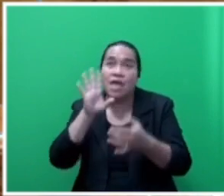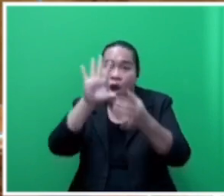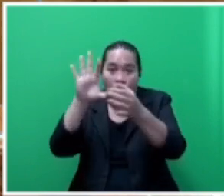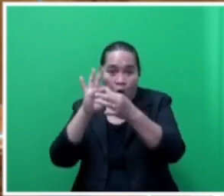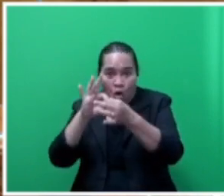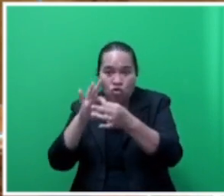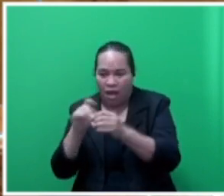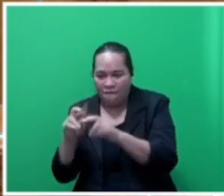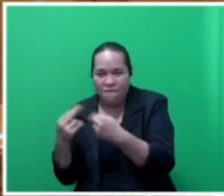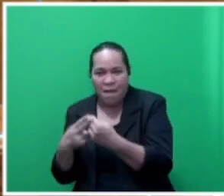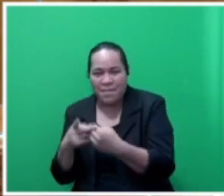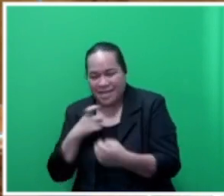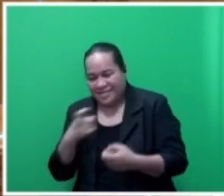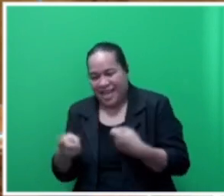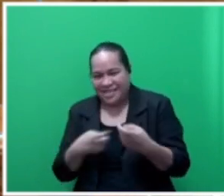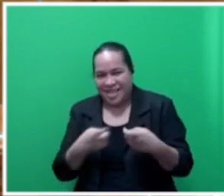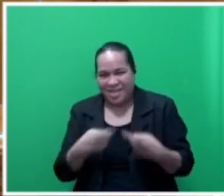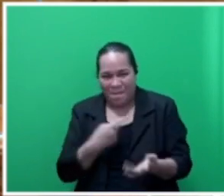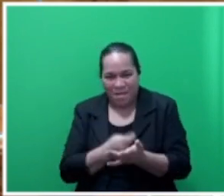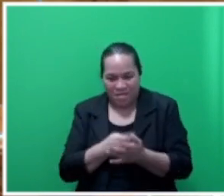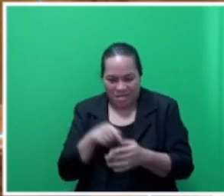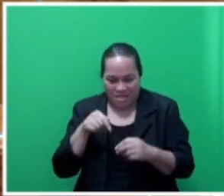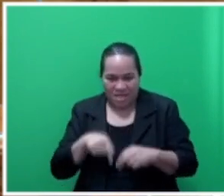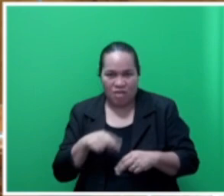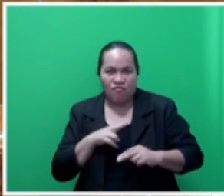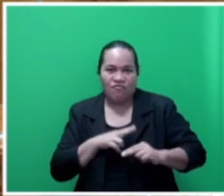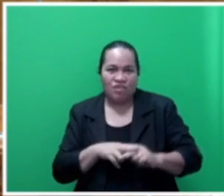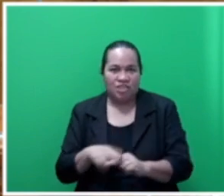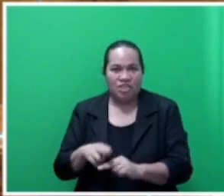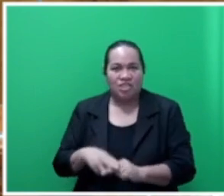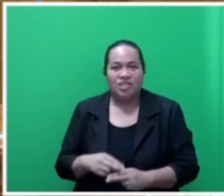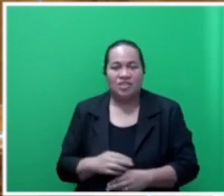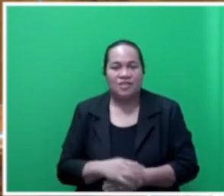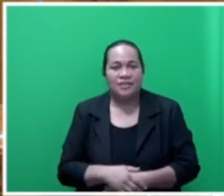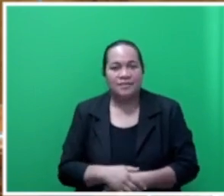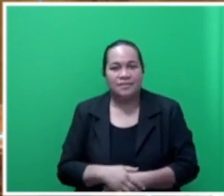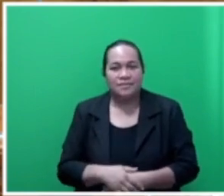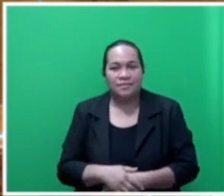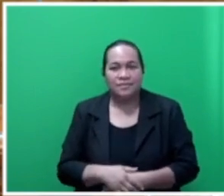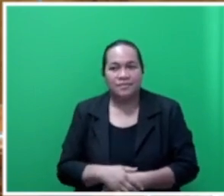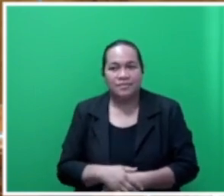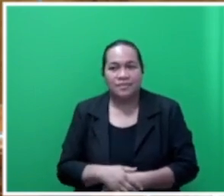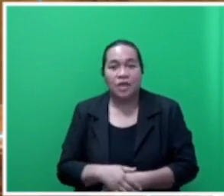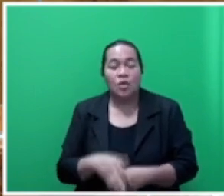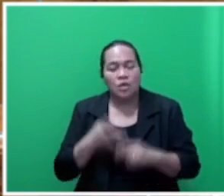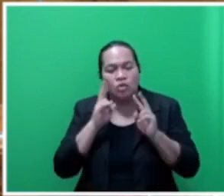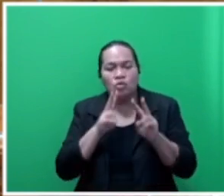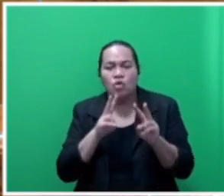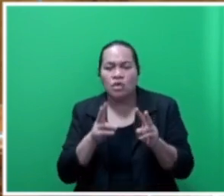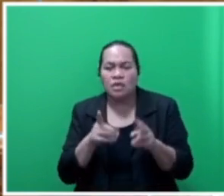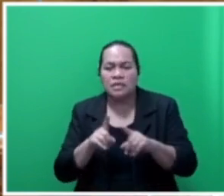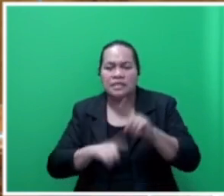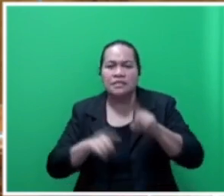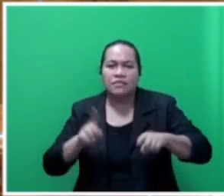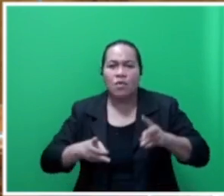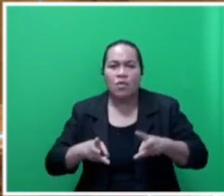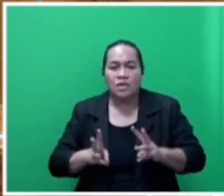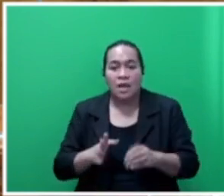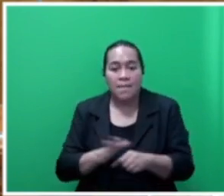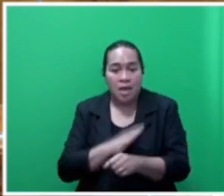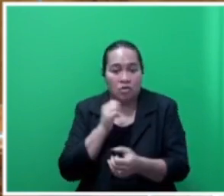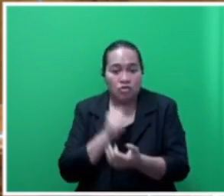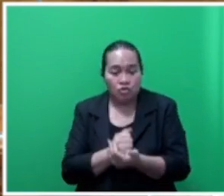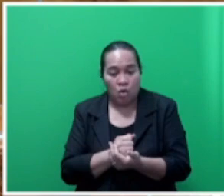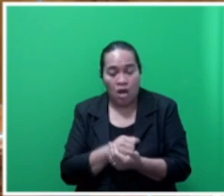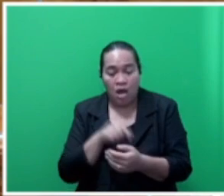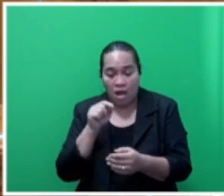in reducing the cost of transferring funds to Fiji. At the same time, look at ways to ensure that remittance received are invested